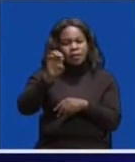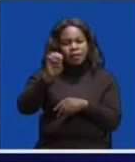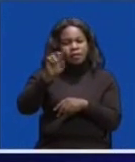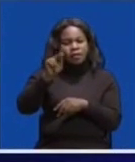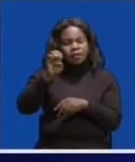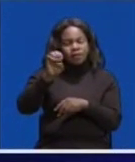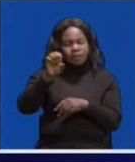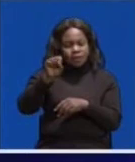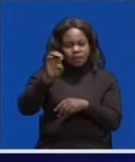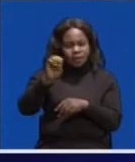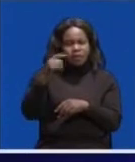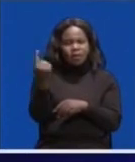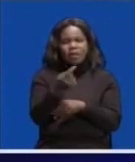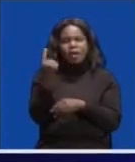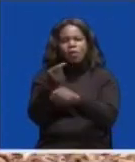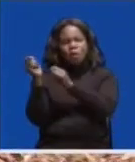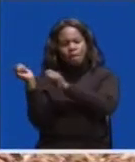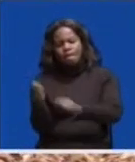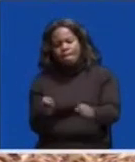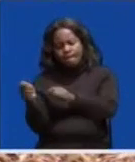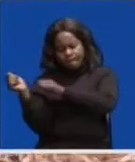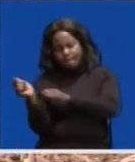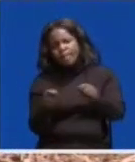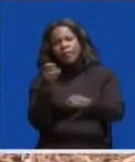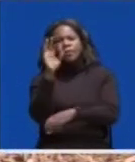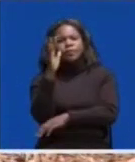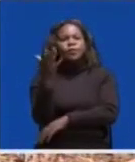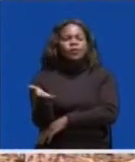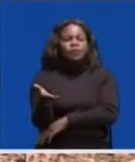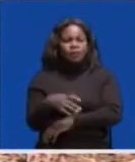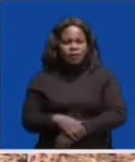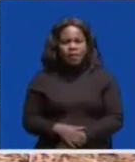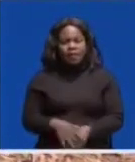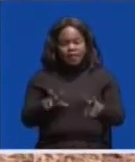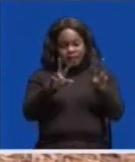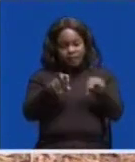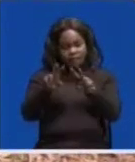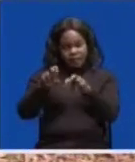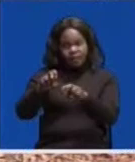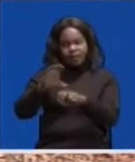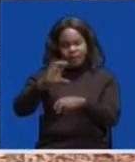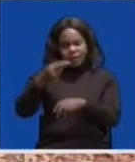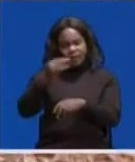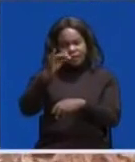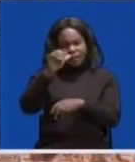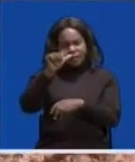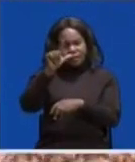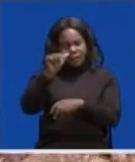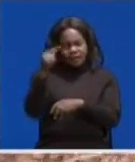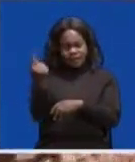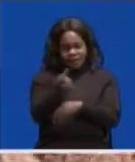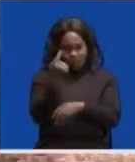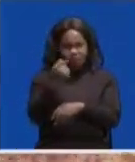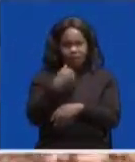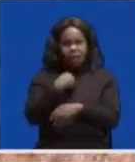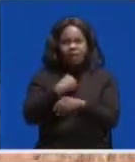alone. Mark Ziligone reports. According to police investigations, Chiala acted alone and has since been charged with an offense